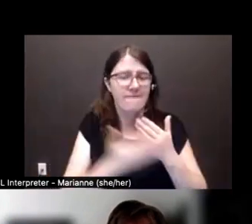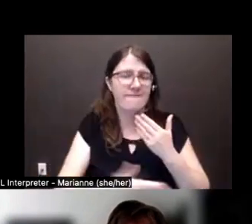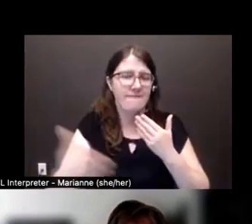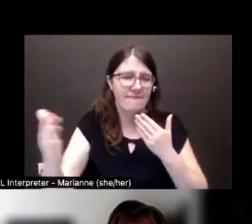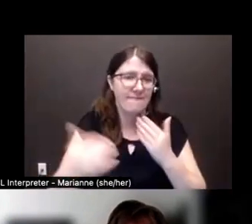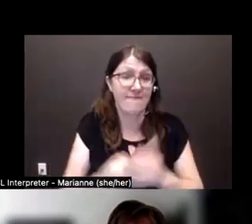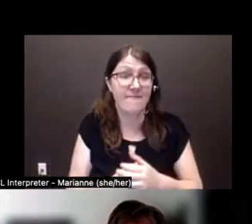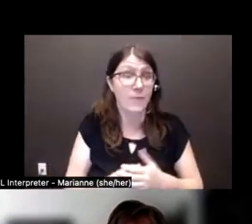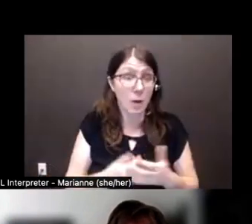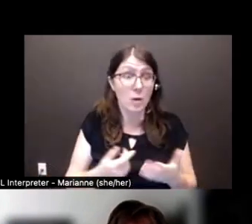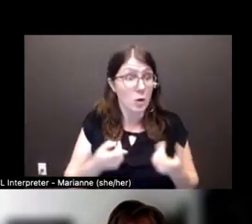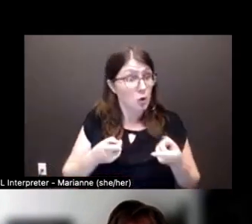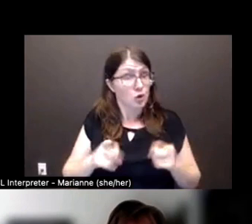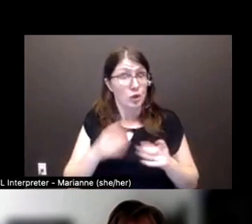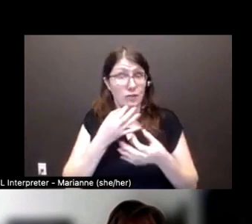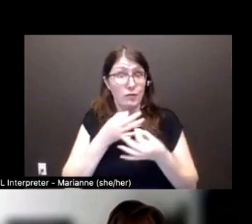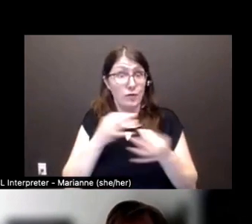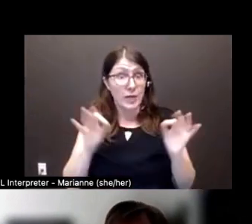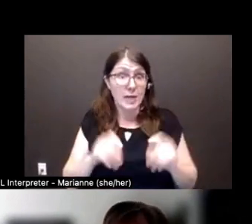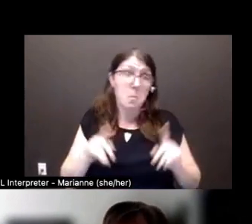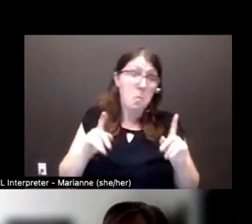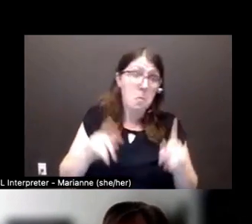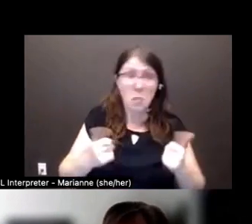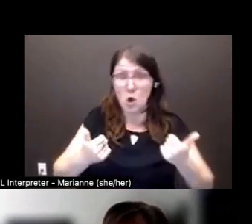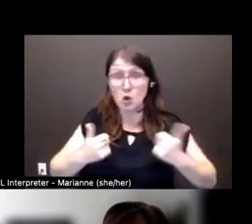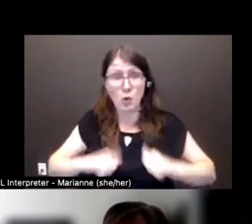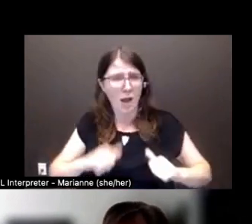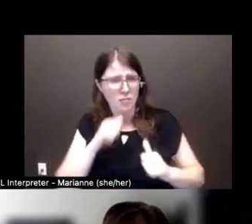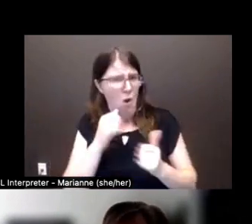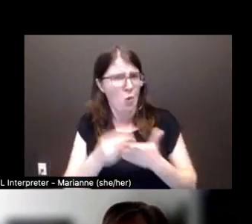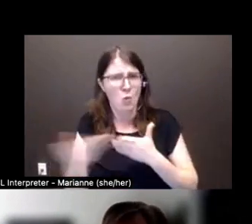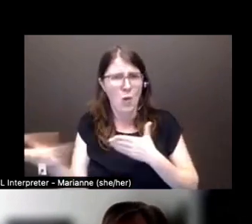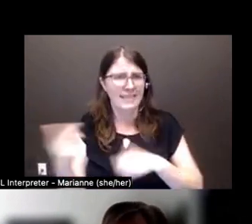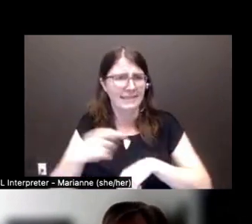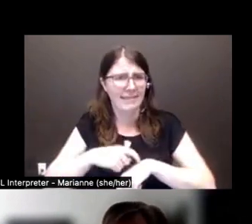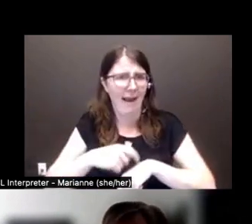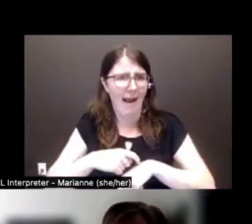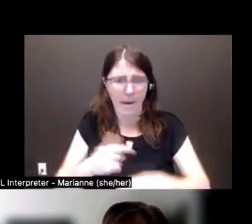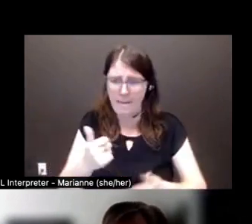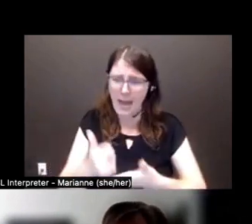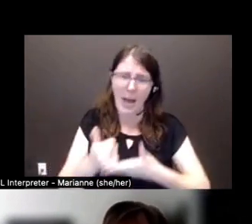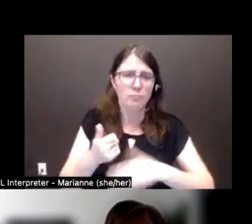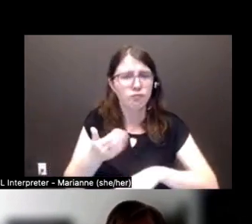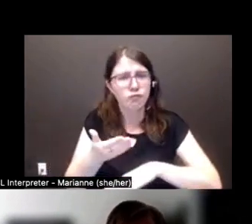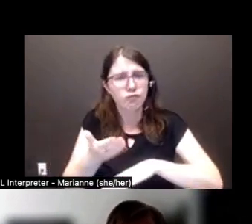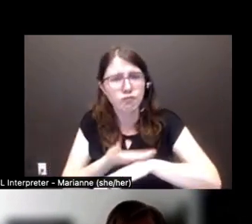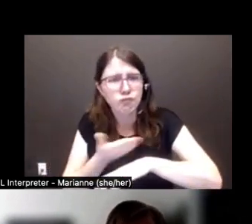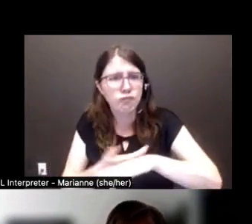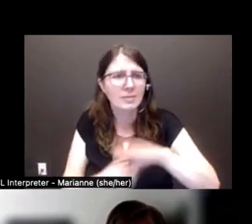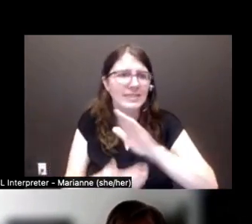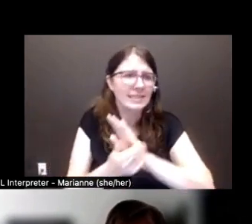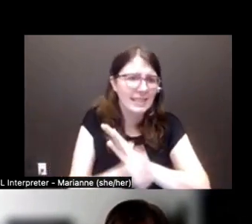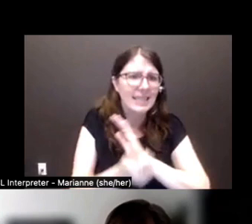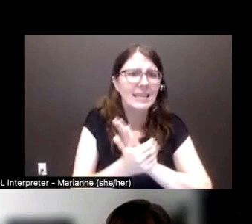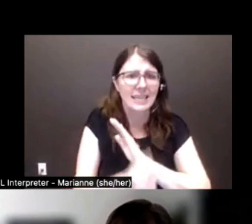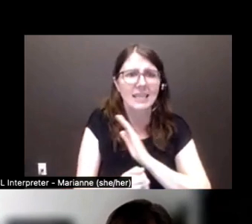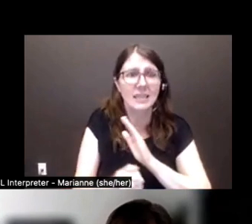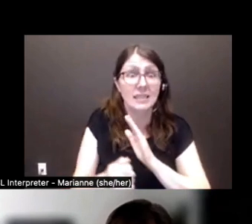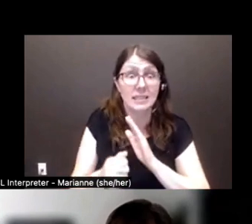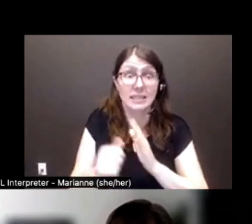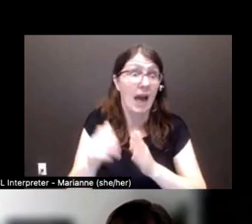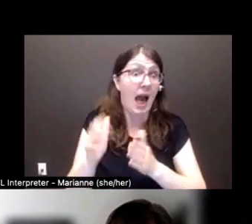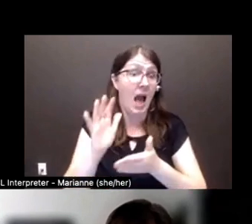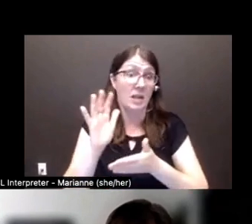of time. We were able to use it in the actual like platform, YouTube. Perfect. Any